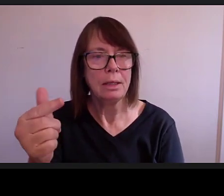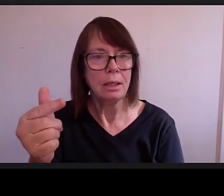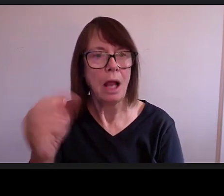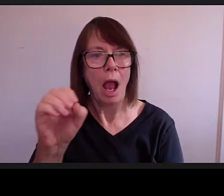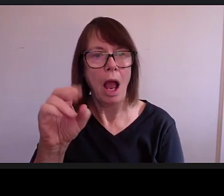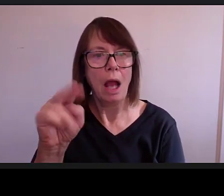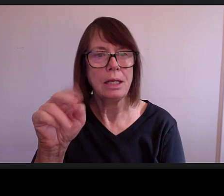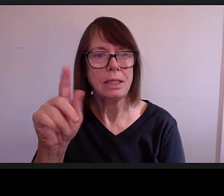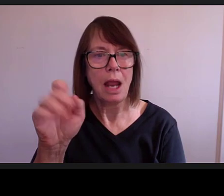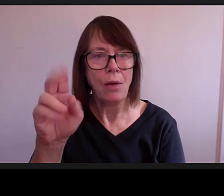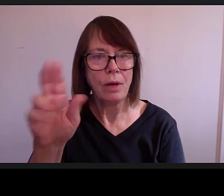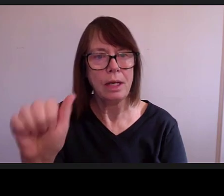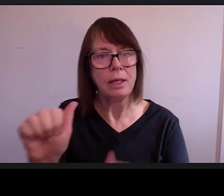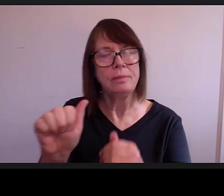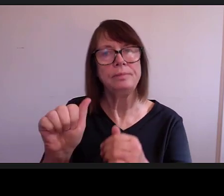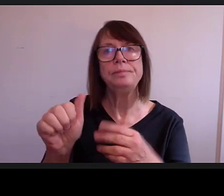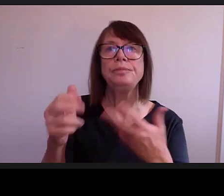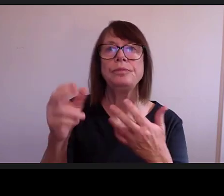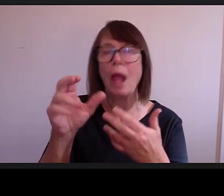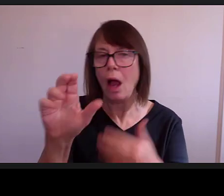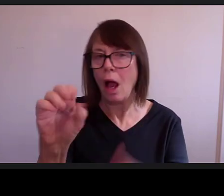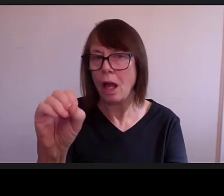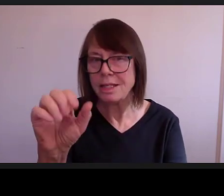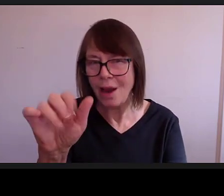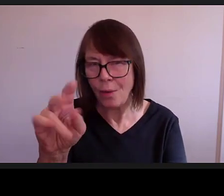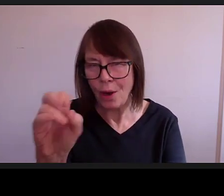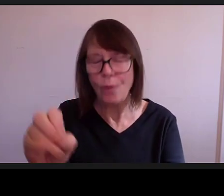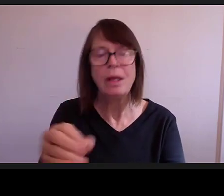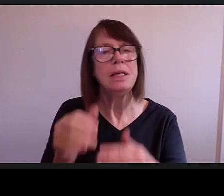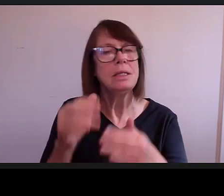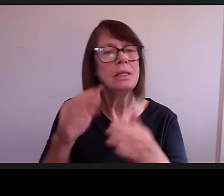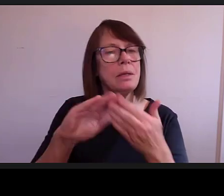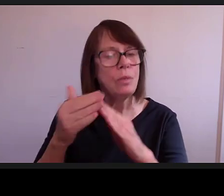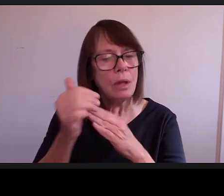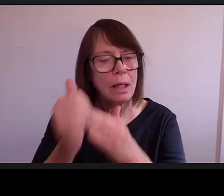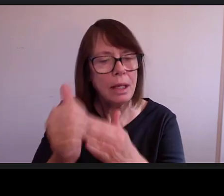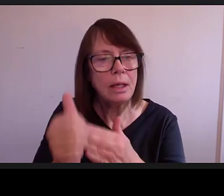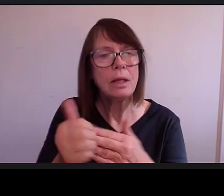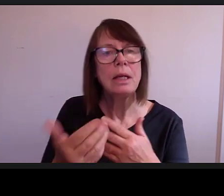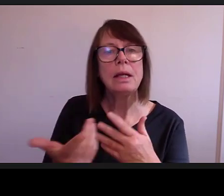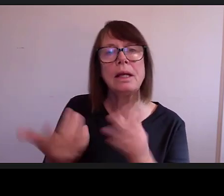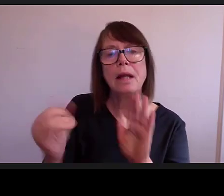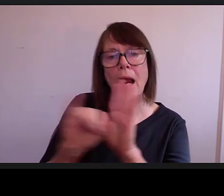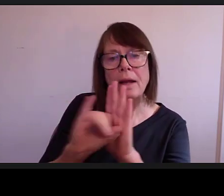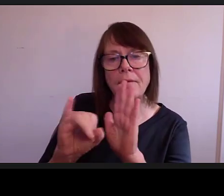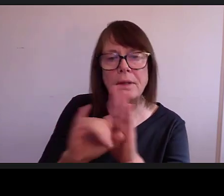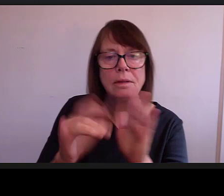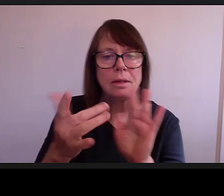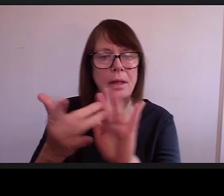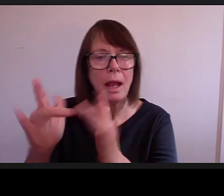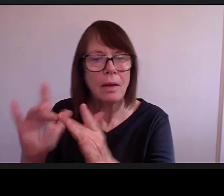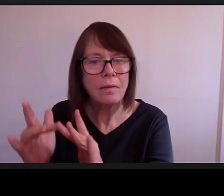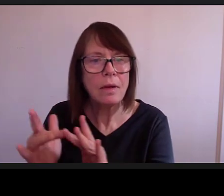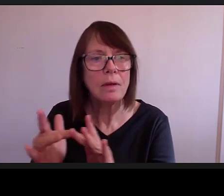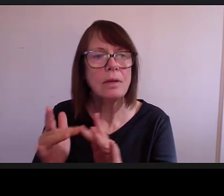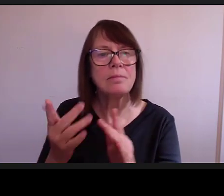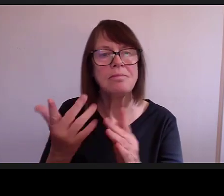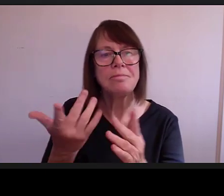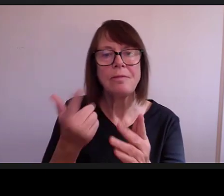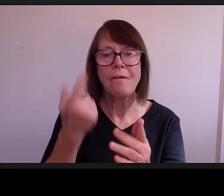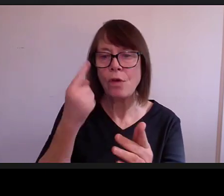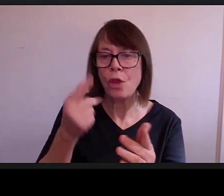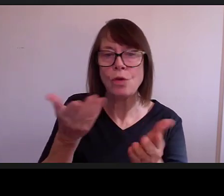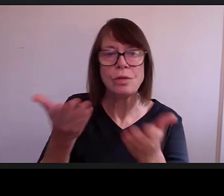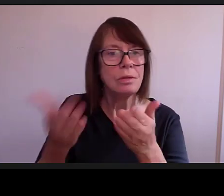community leader, educator, counselor, and advocate who identifies and networks to help close the gaps of underserved